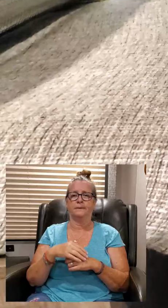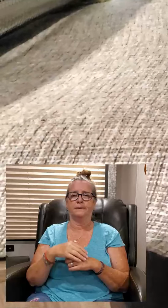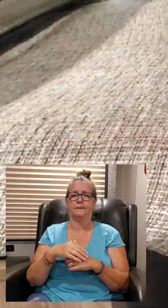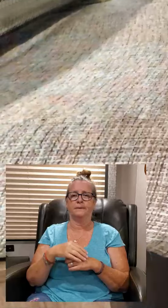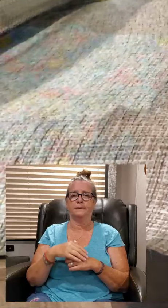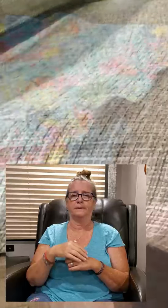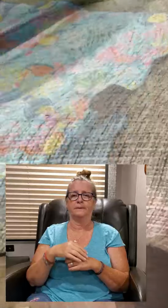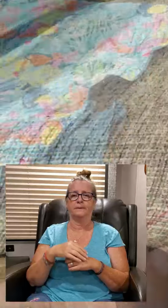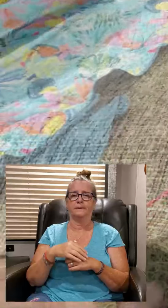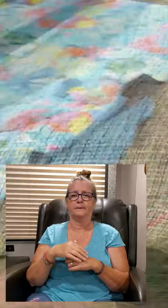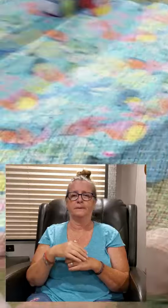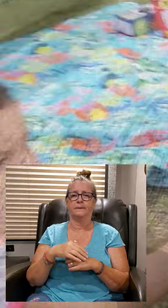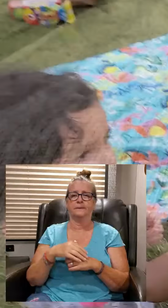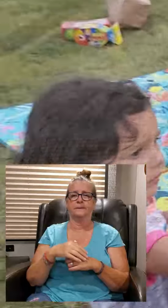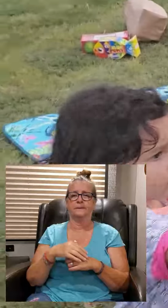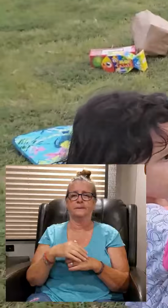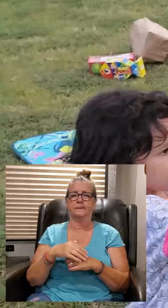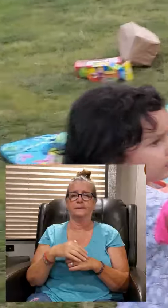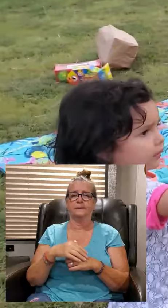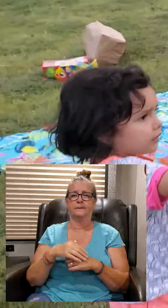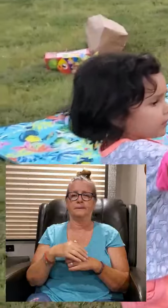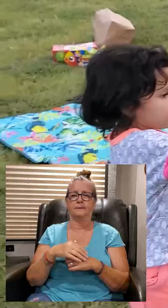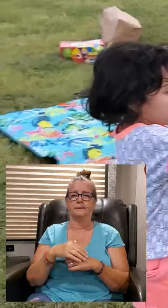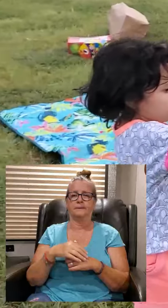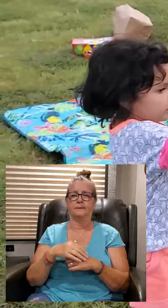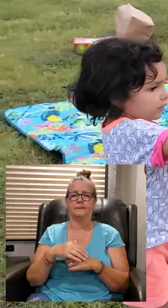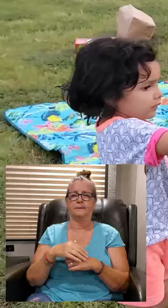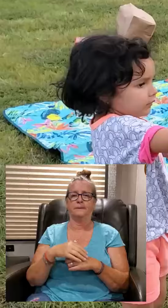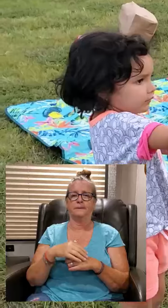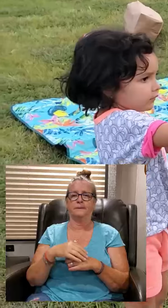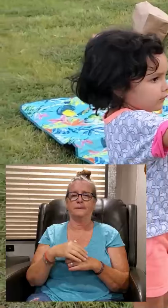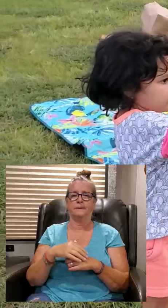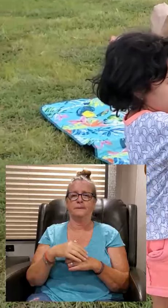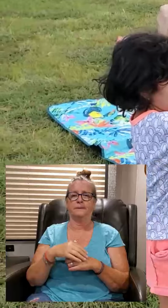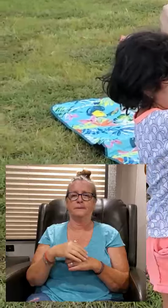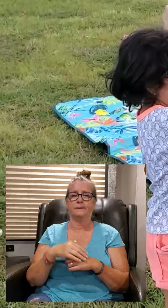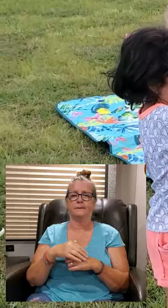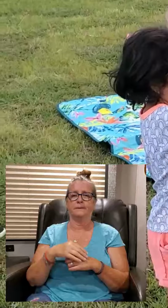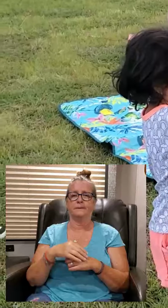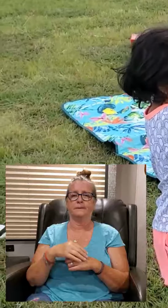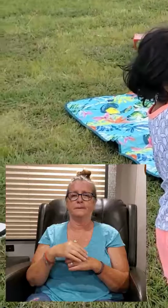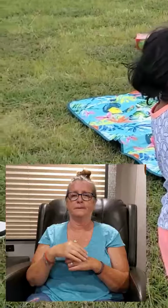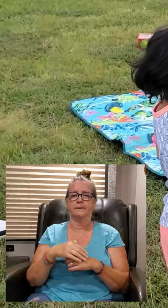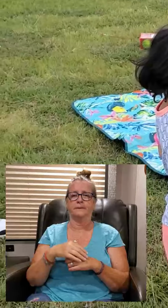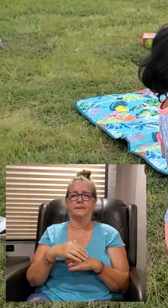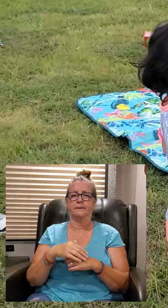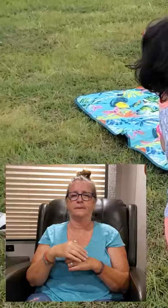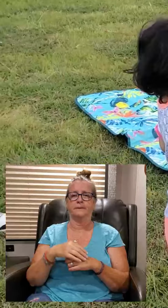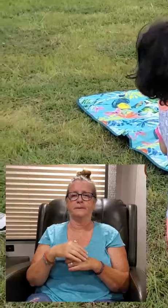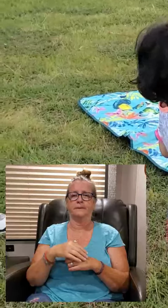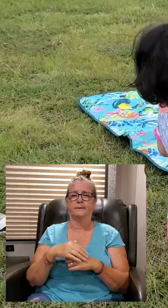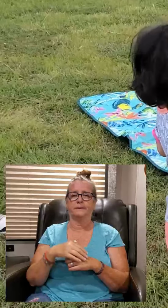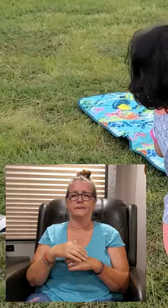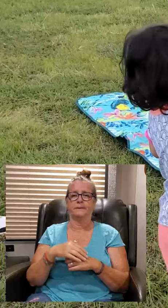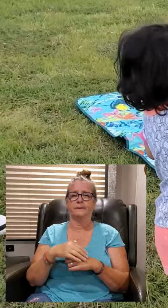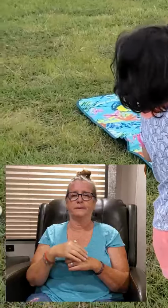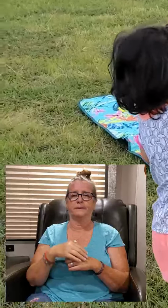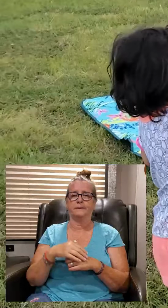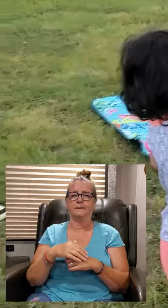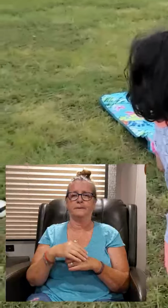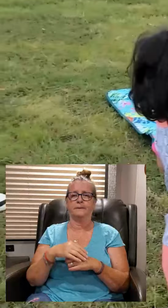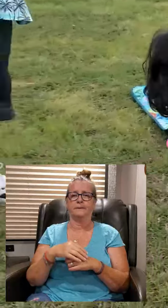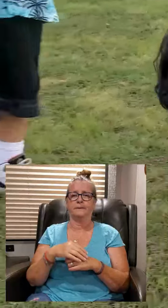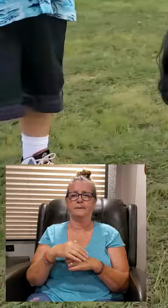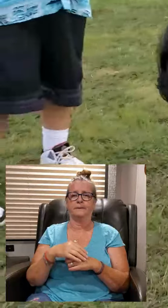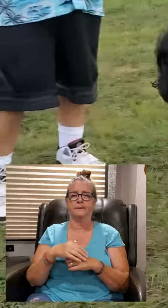We'll see what my granddaughter thinks. She thinks thumbs up on the project. I agree with her. And then now